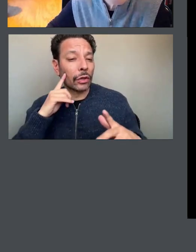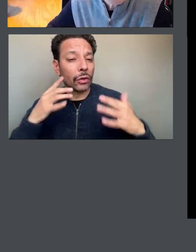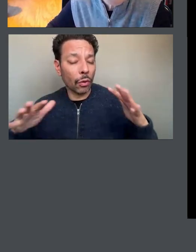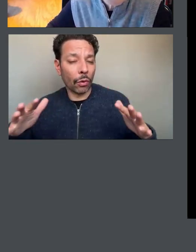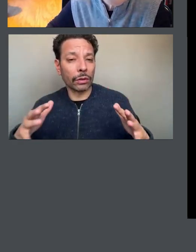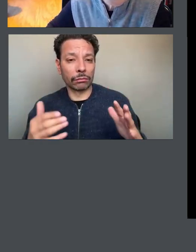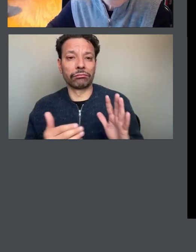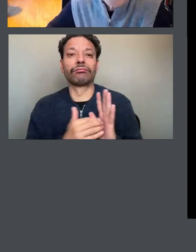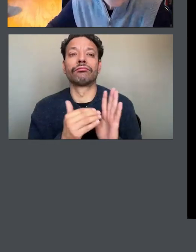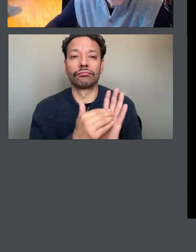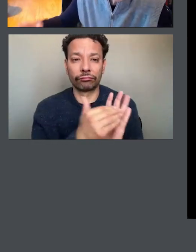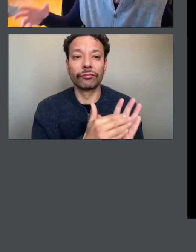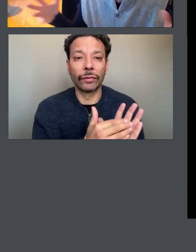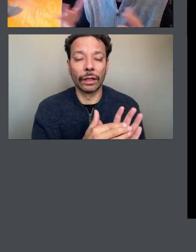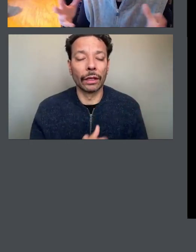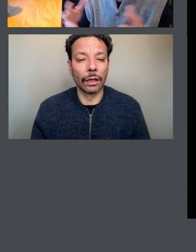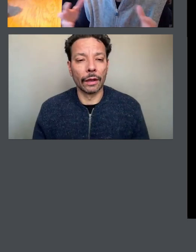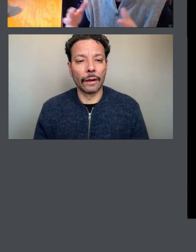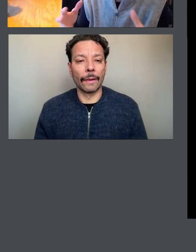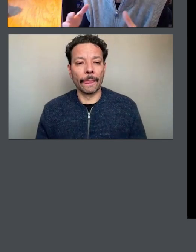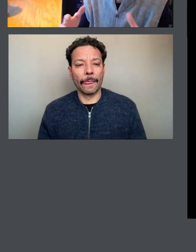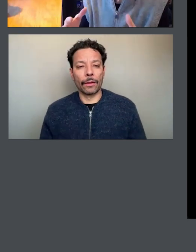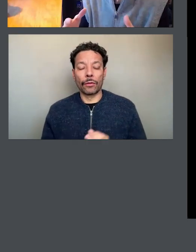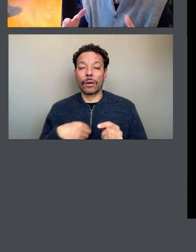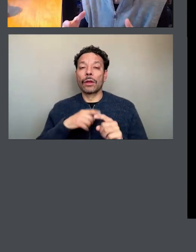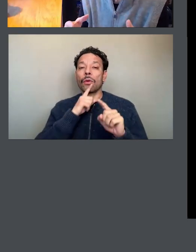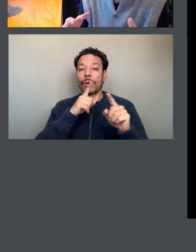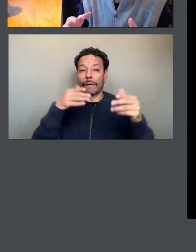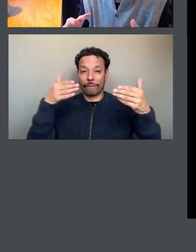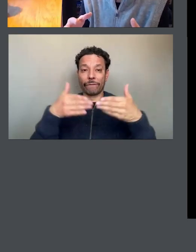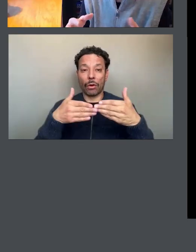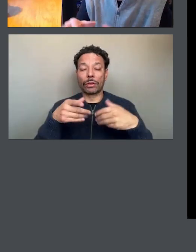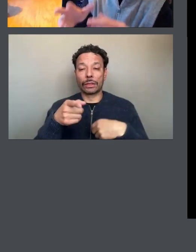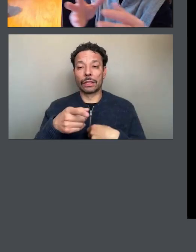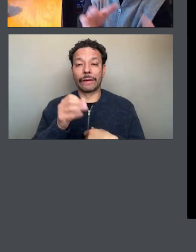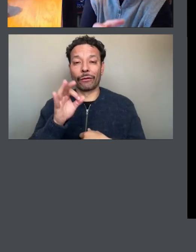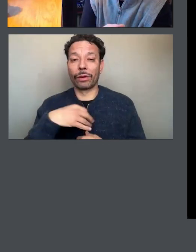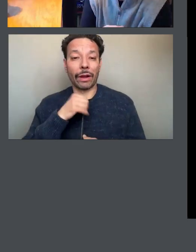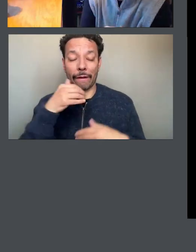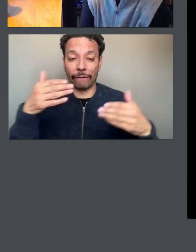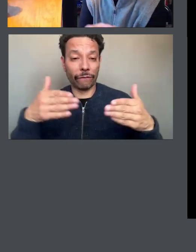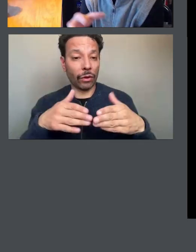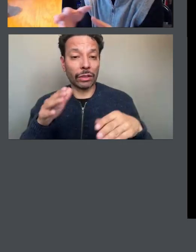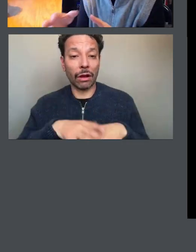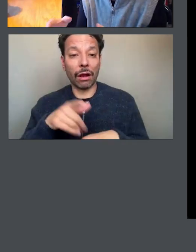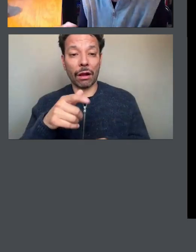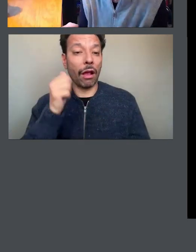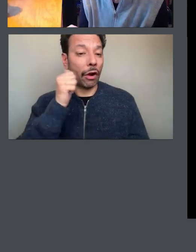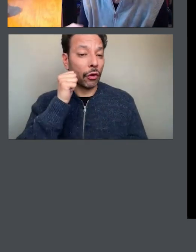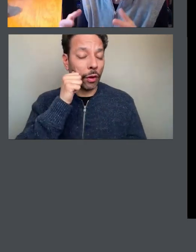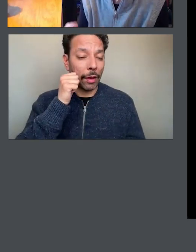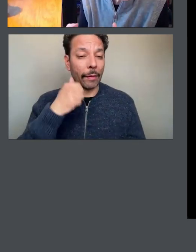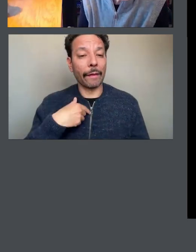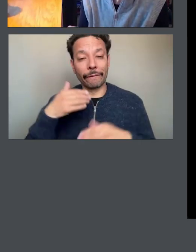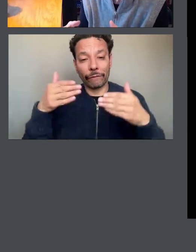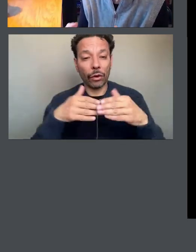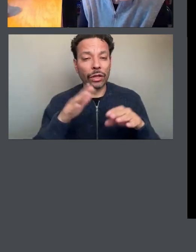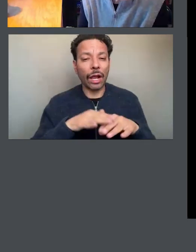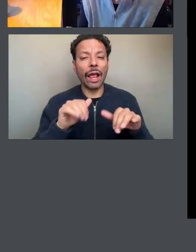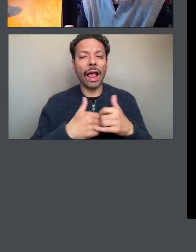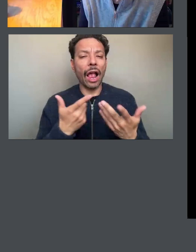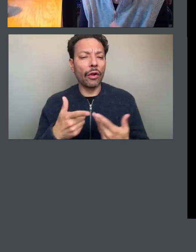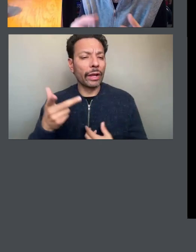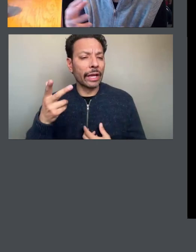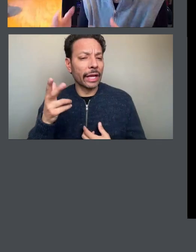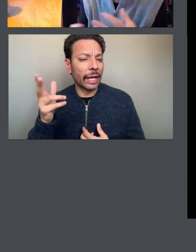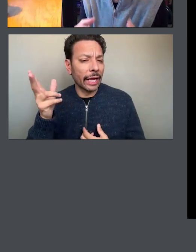bit. We are really focused. If we're not focused on the audiogram, then we get focused on how do they hear in noise